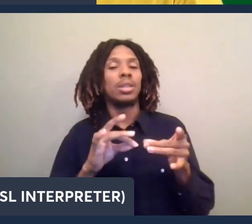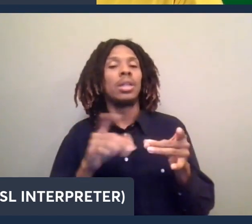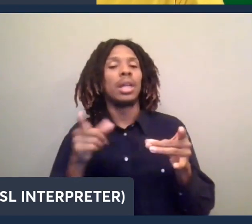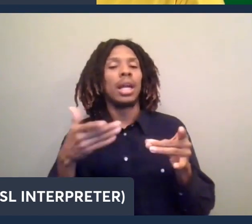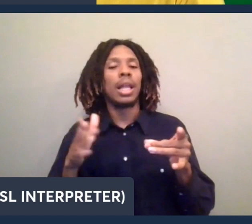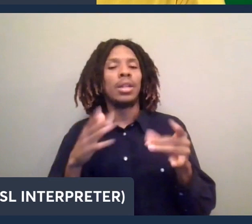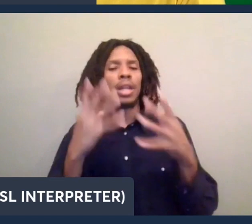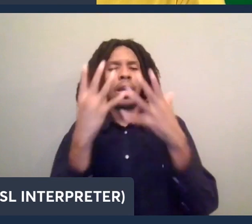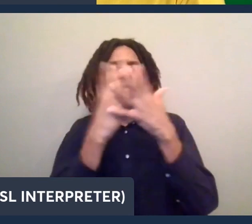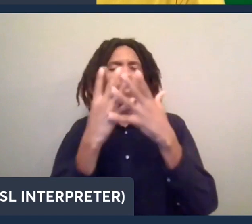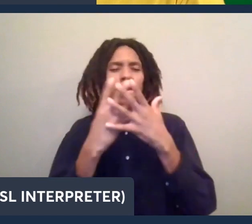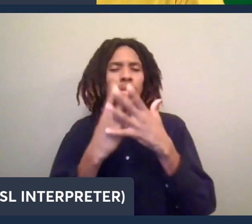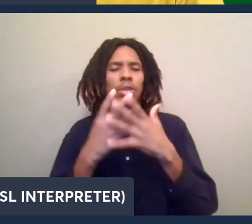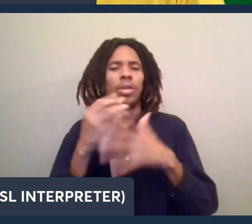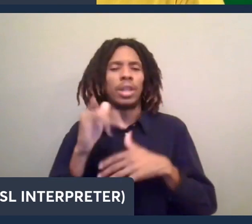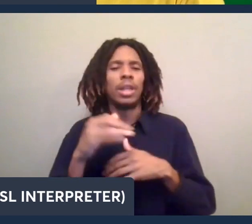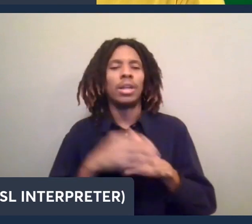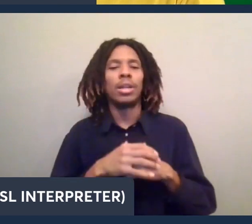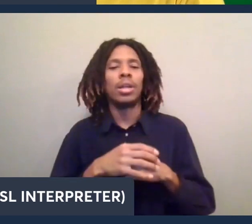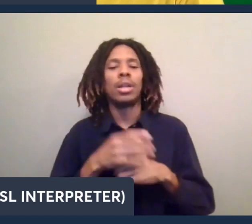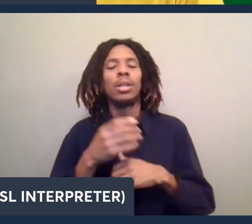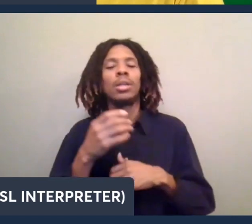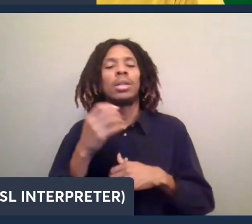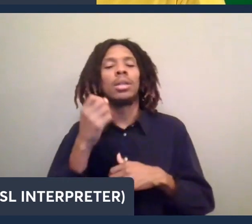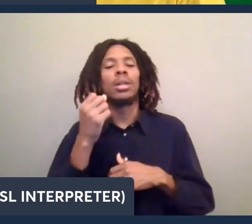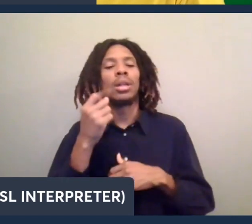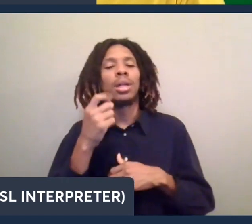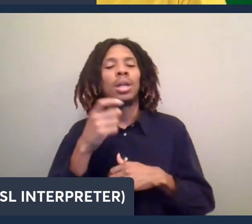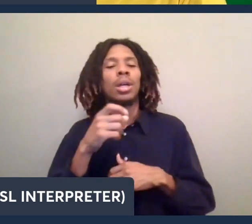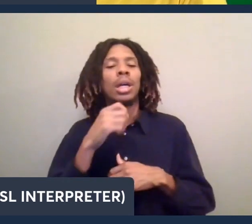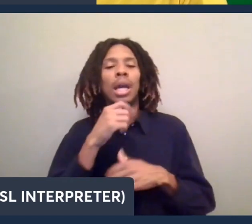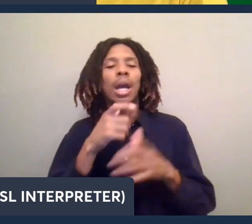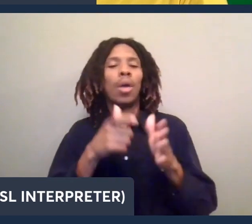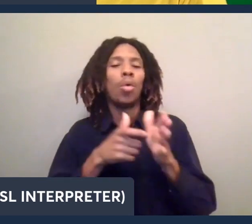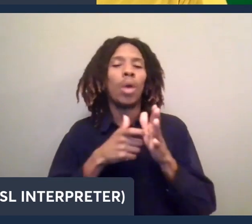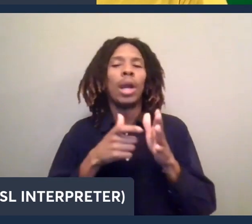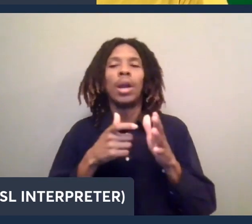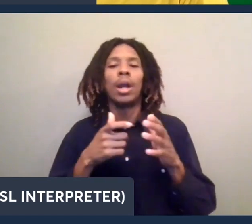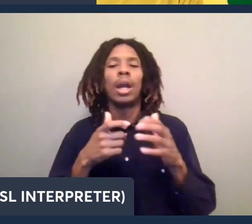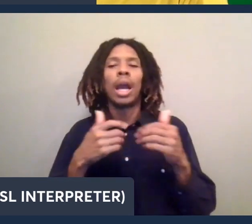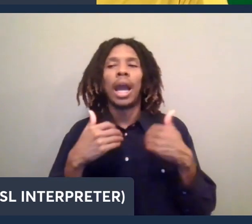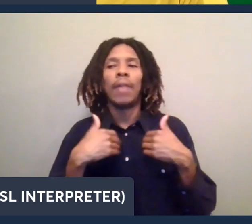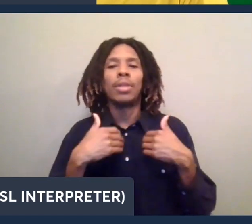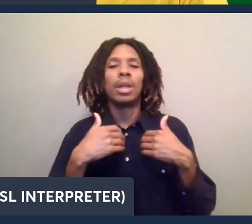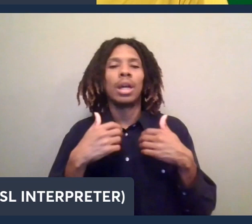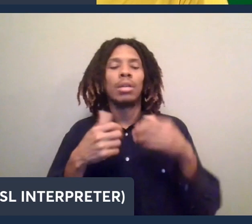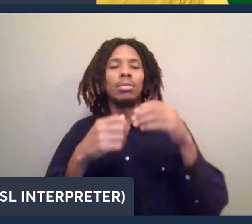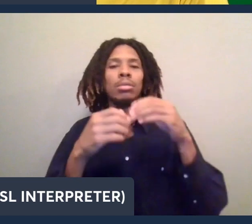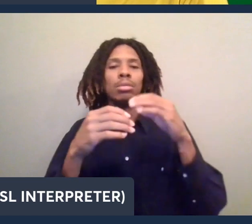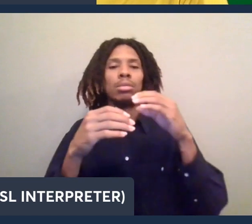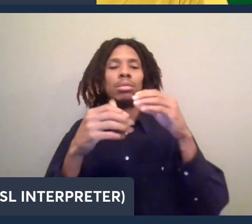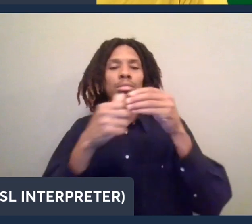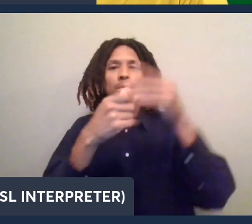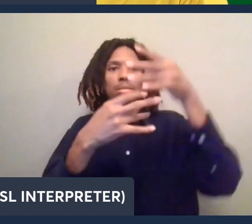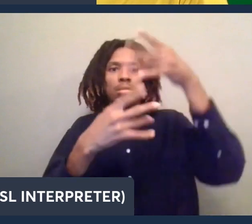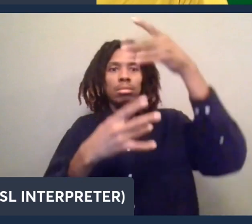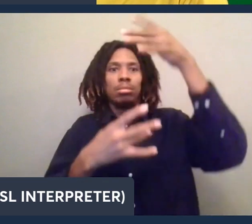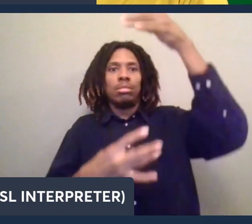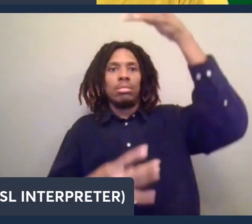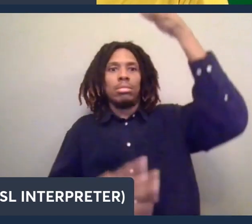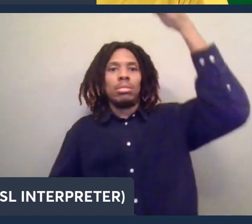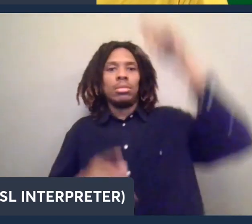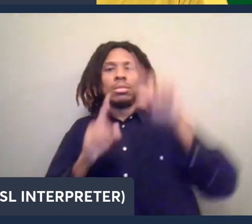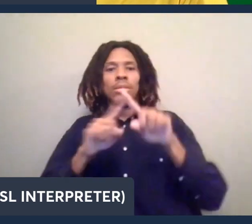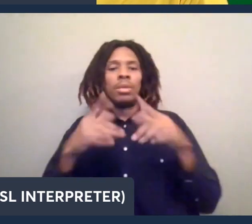on that. So you don't have to, you know, get in all the millions or billions of events. You can just get the events that you need. Maybe